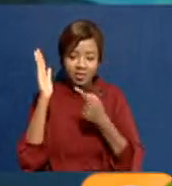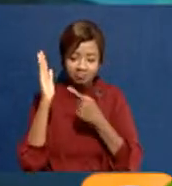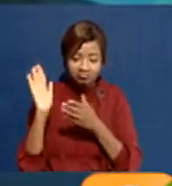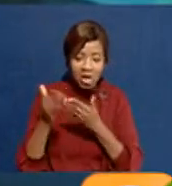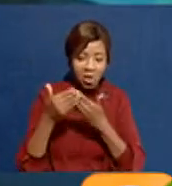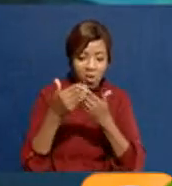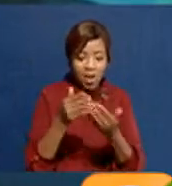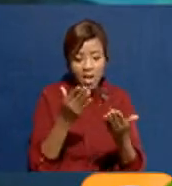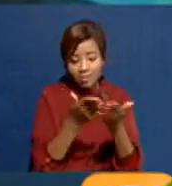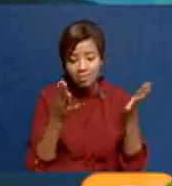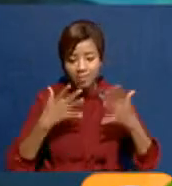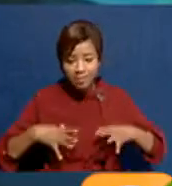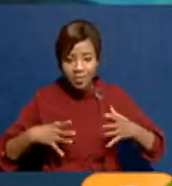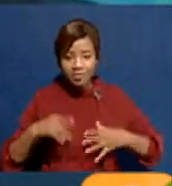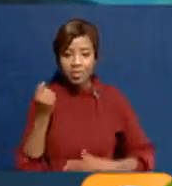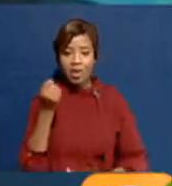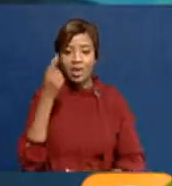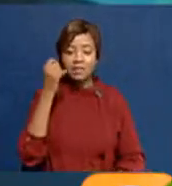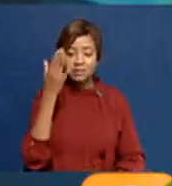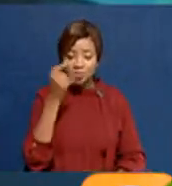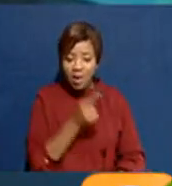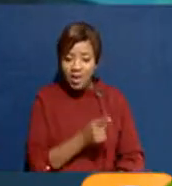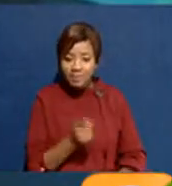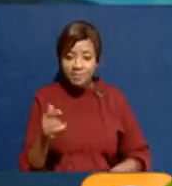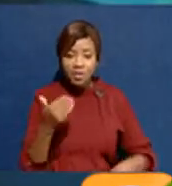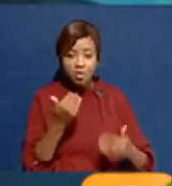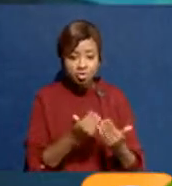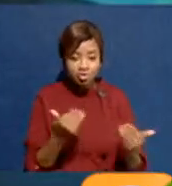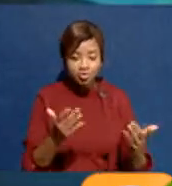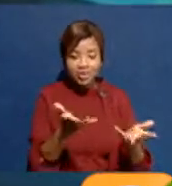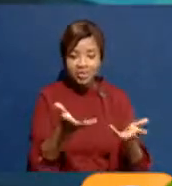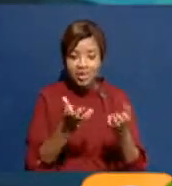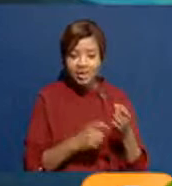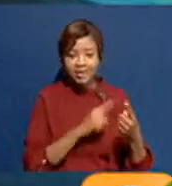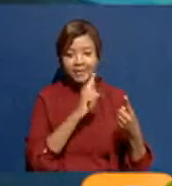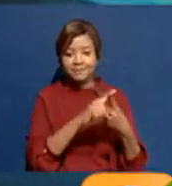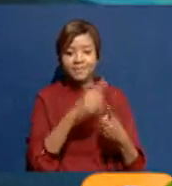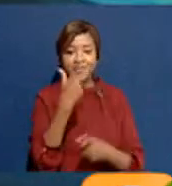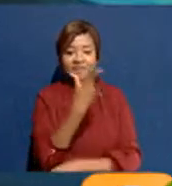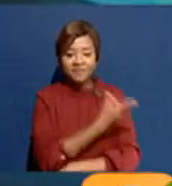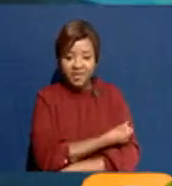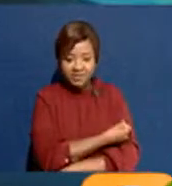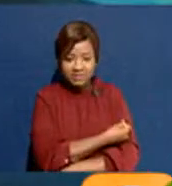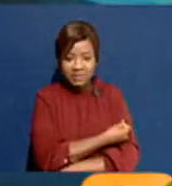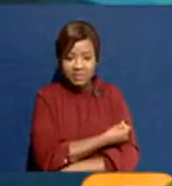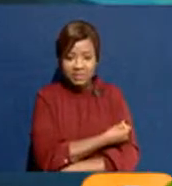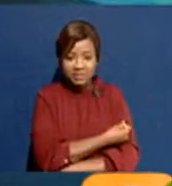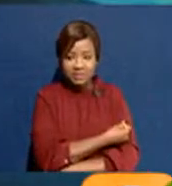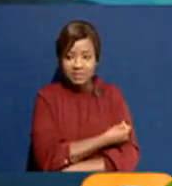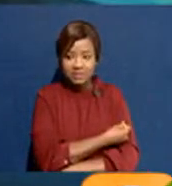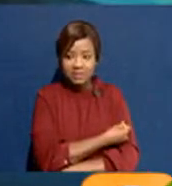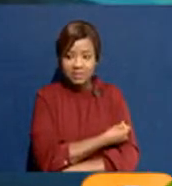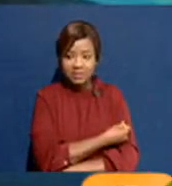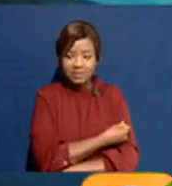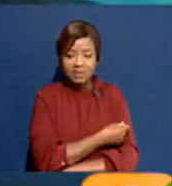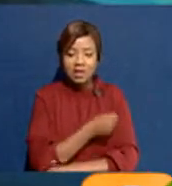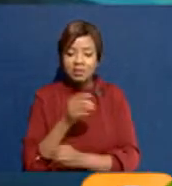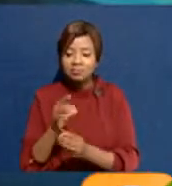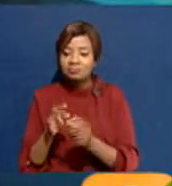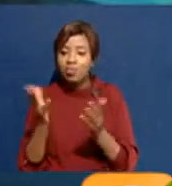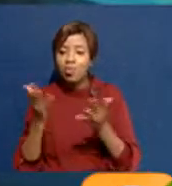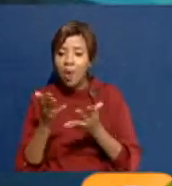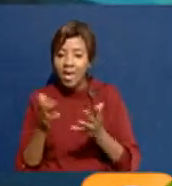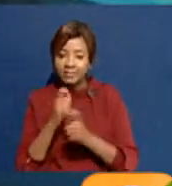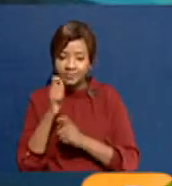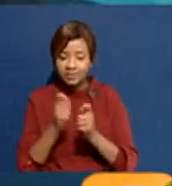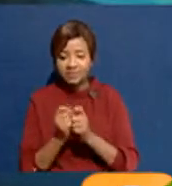Kenya. They need these vaccines. Here are the bottlenecks. We